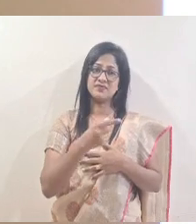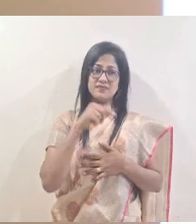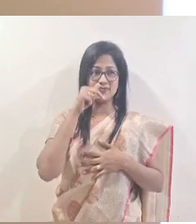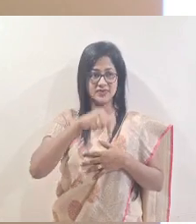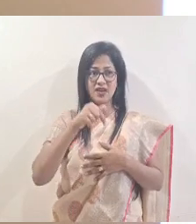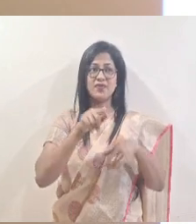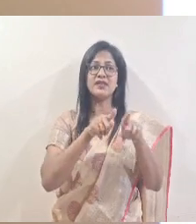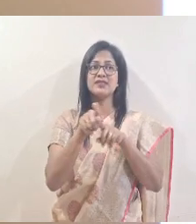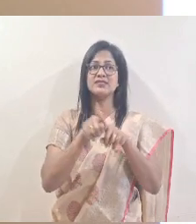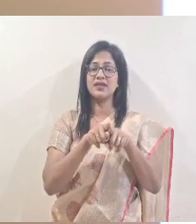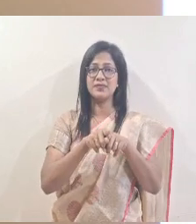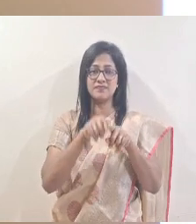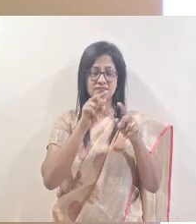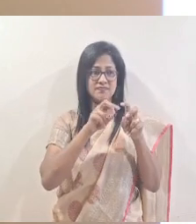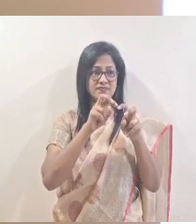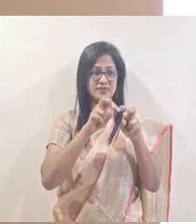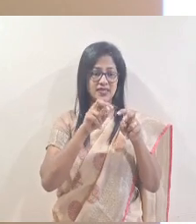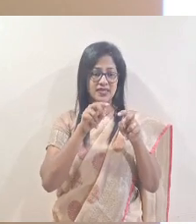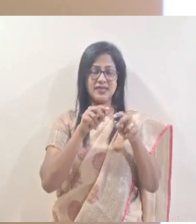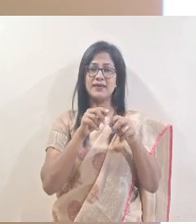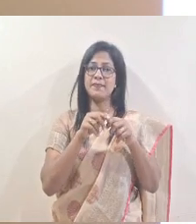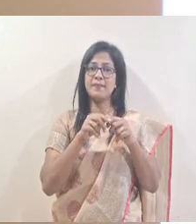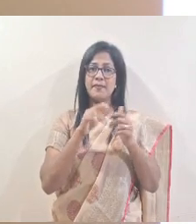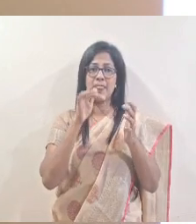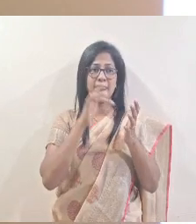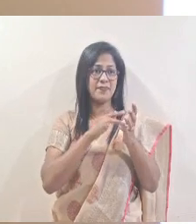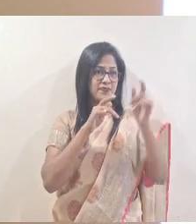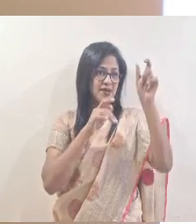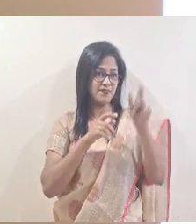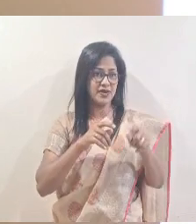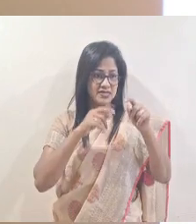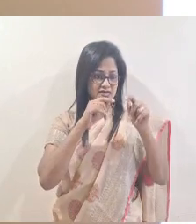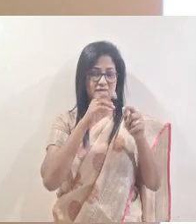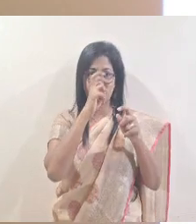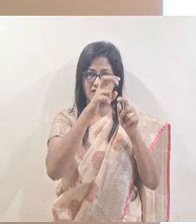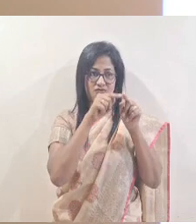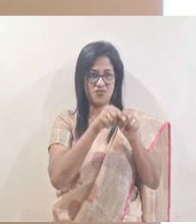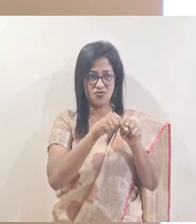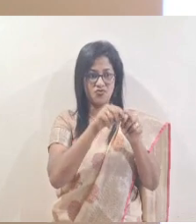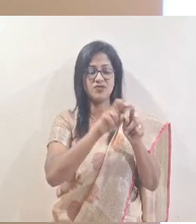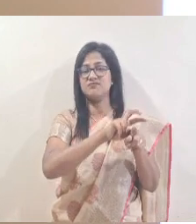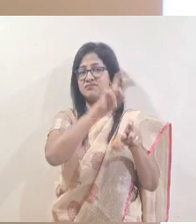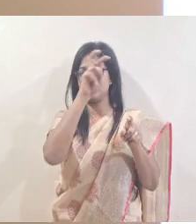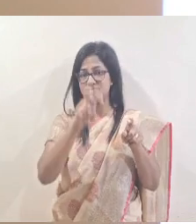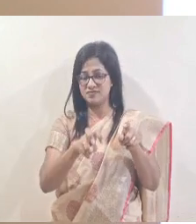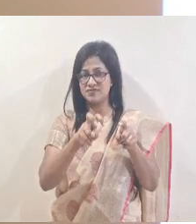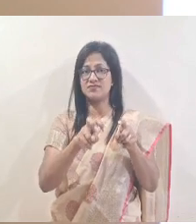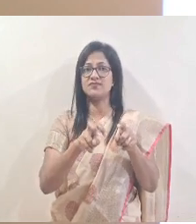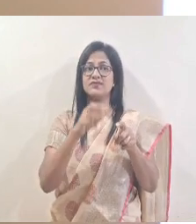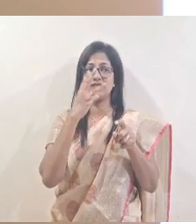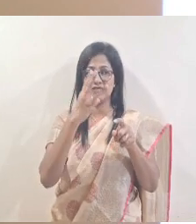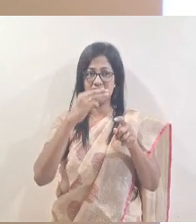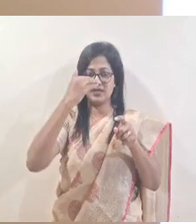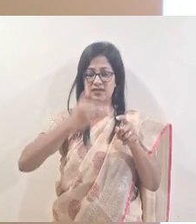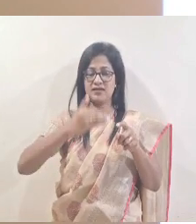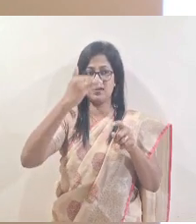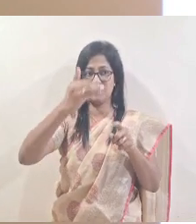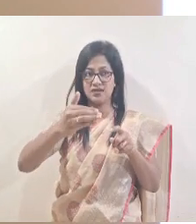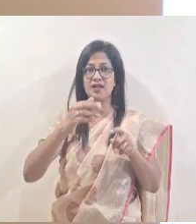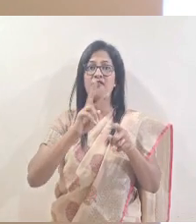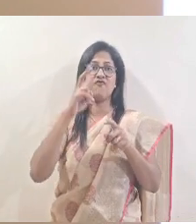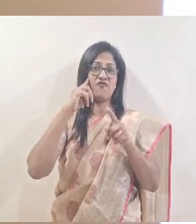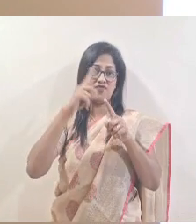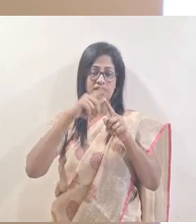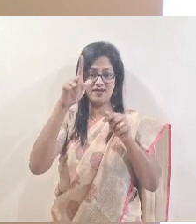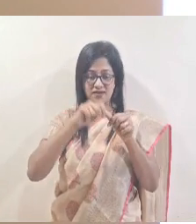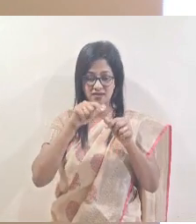that now it's like they have to climb down from a person coming in a metro rail. They have to climb down the three floors in the